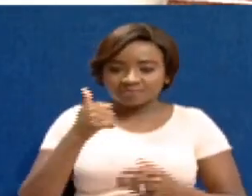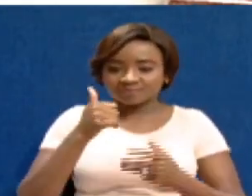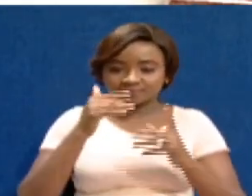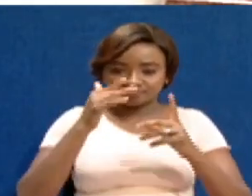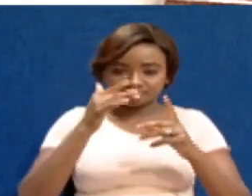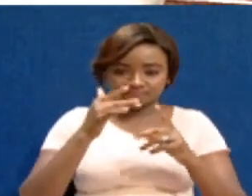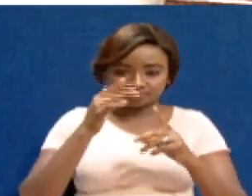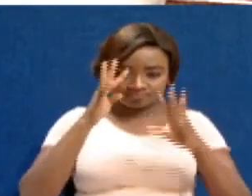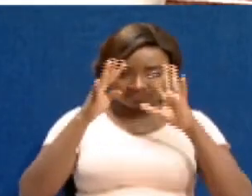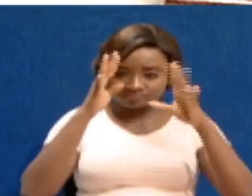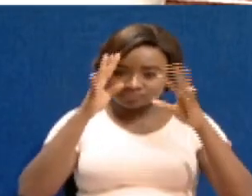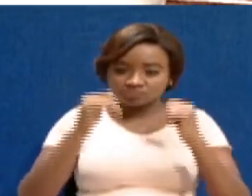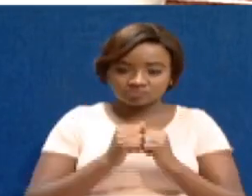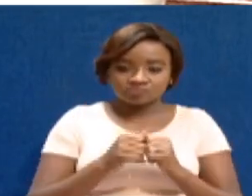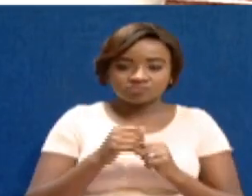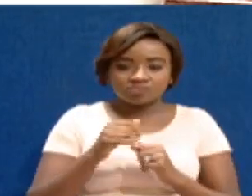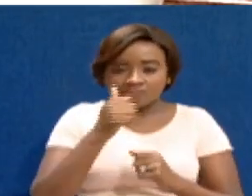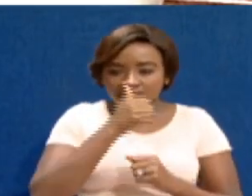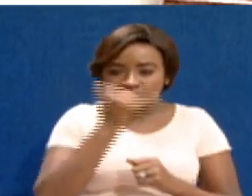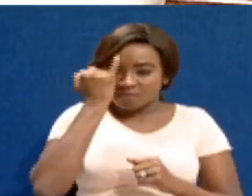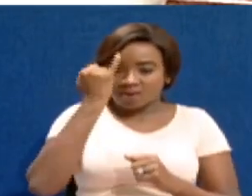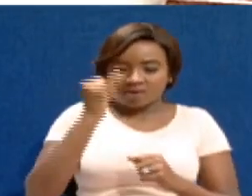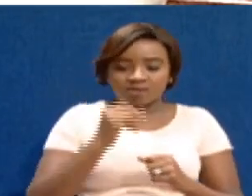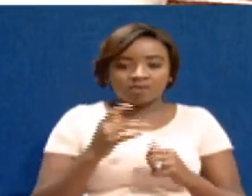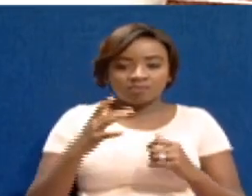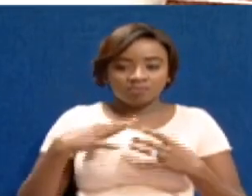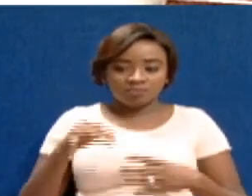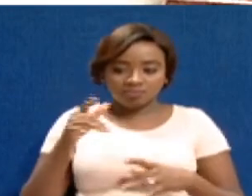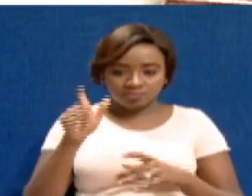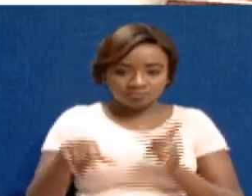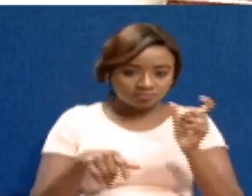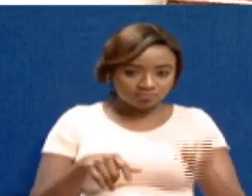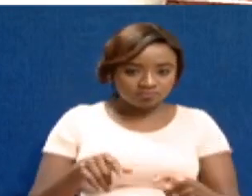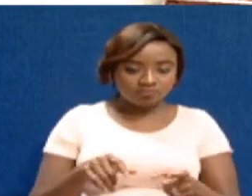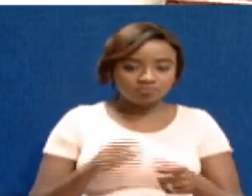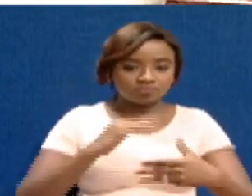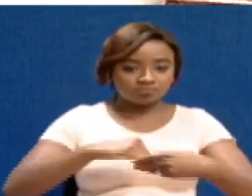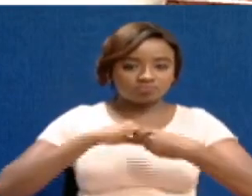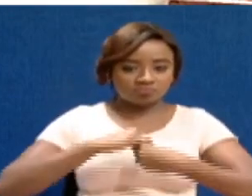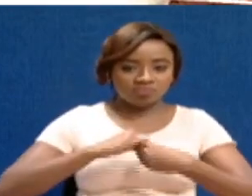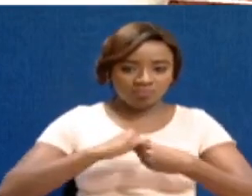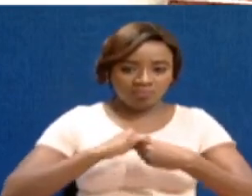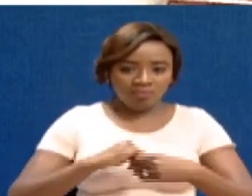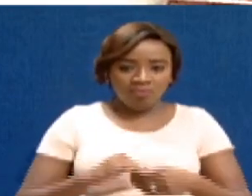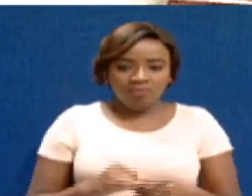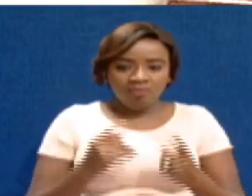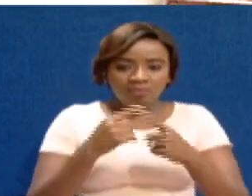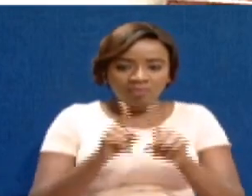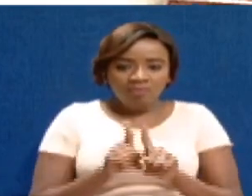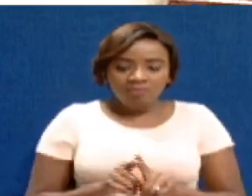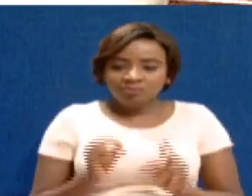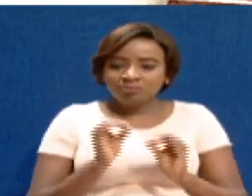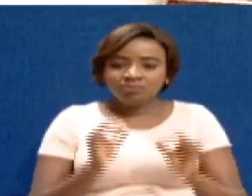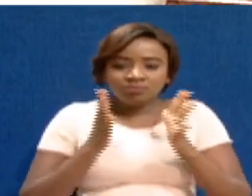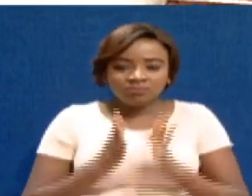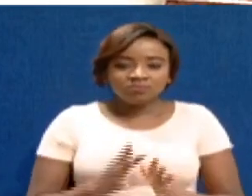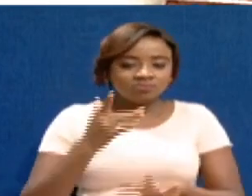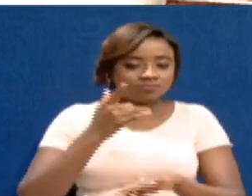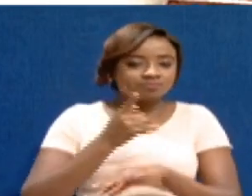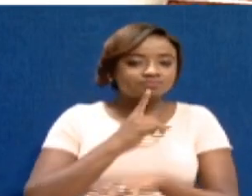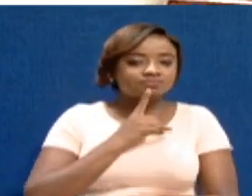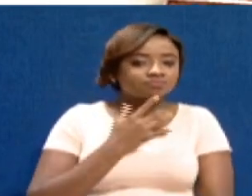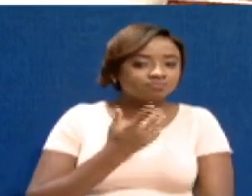this referendum? You know, are you going to take a stand? Because now you guys are being accused of being watermelons.